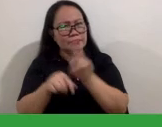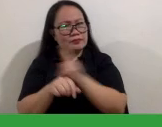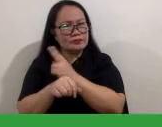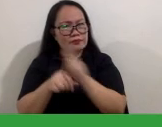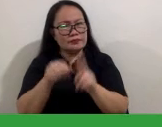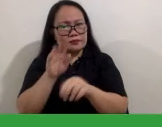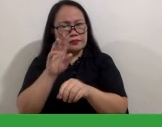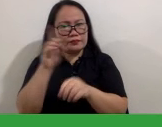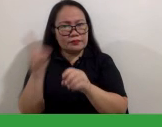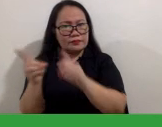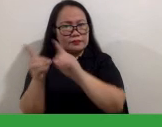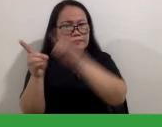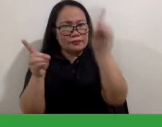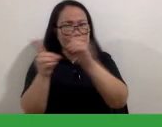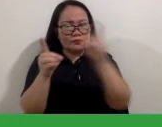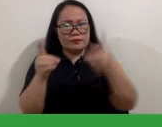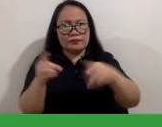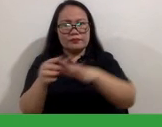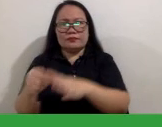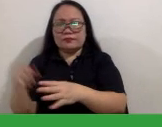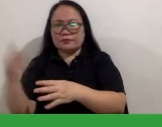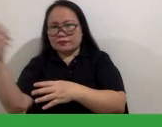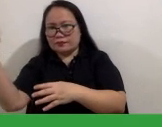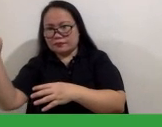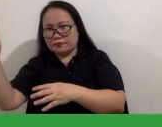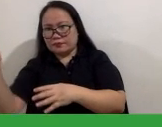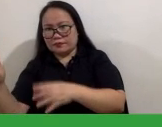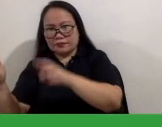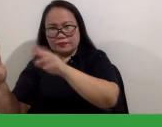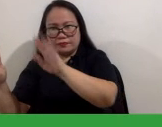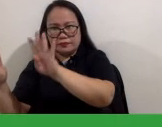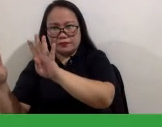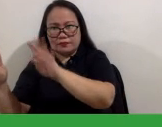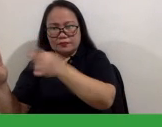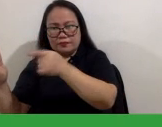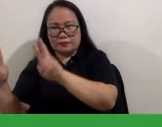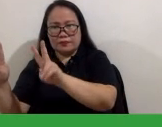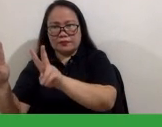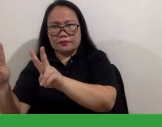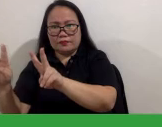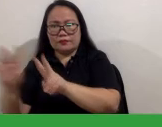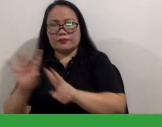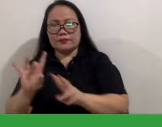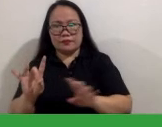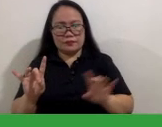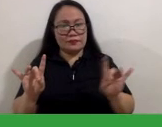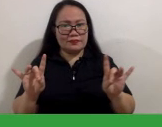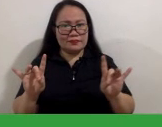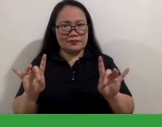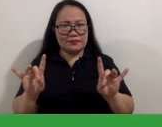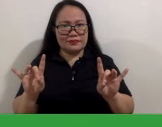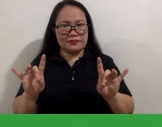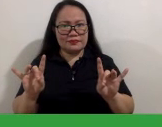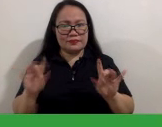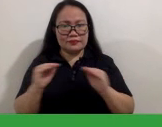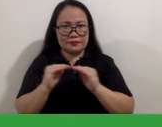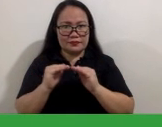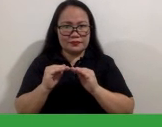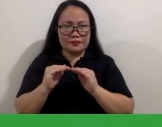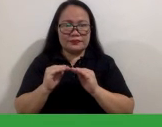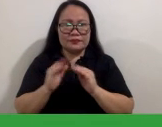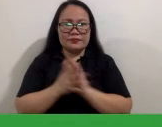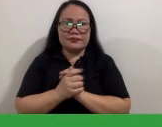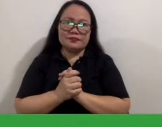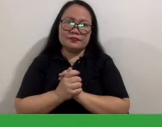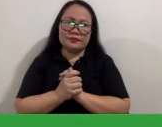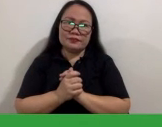using distributive property. So, bring down 4. And then 4 minus 2, that is 2. So, 4 times 2, that is 8.